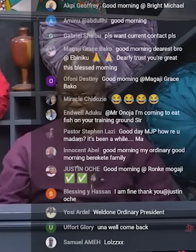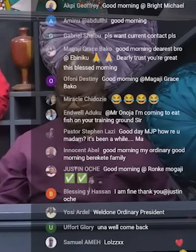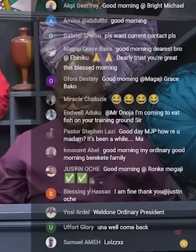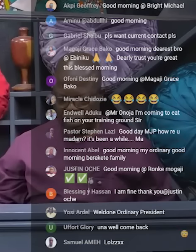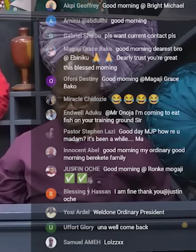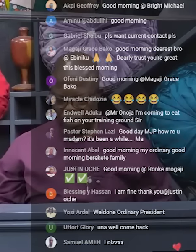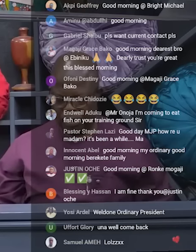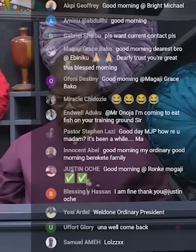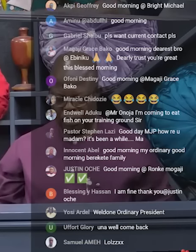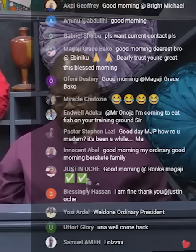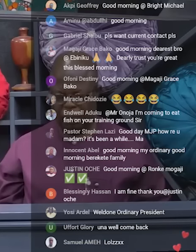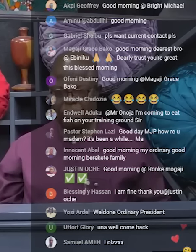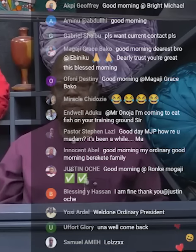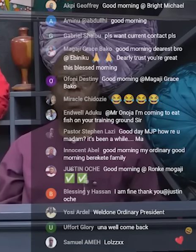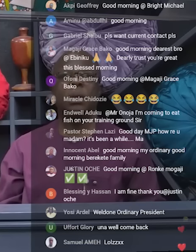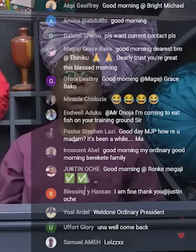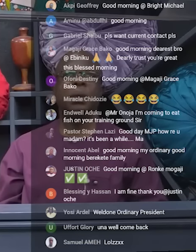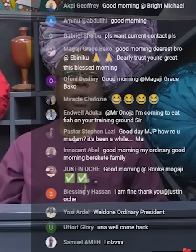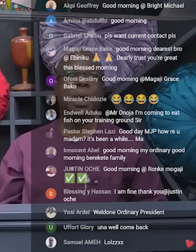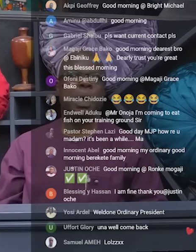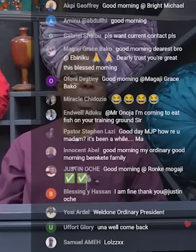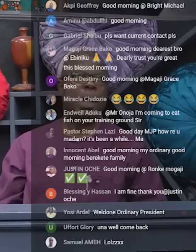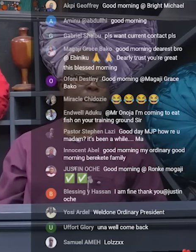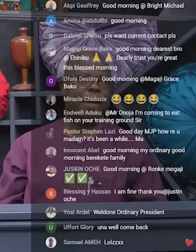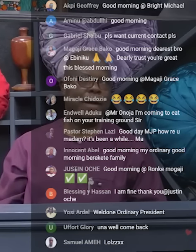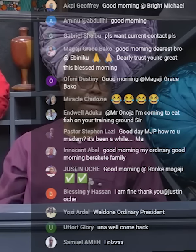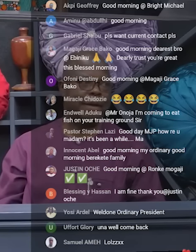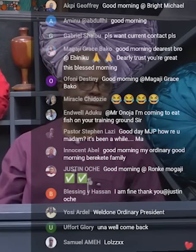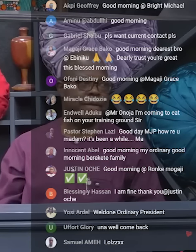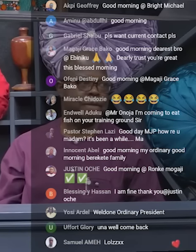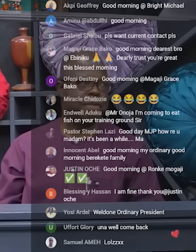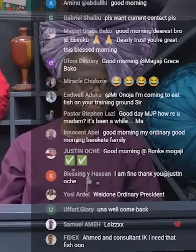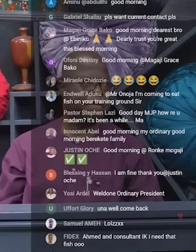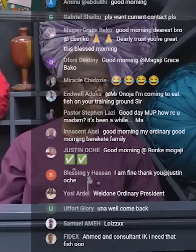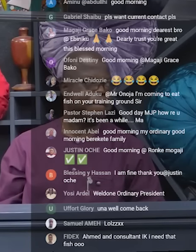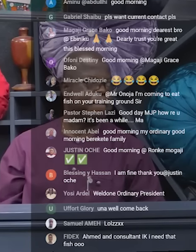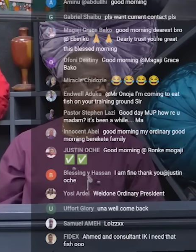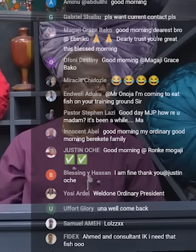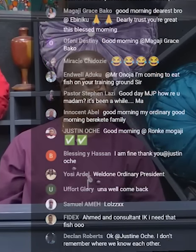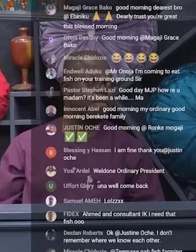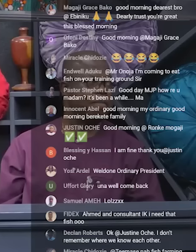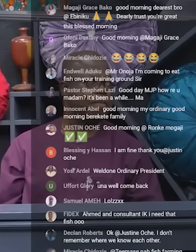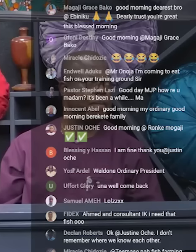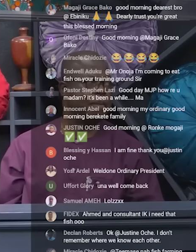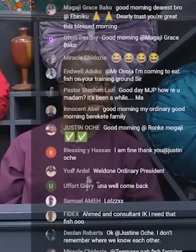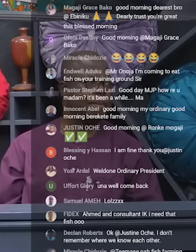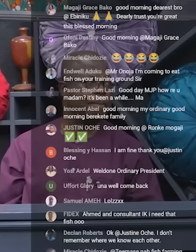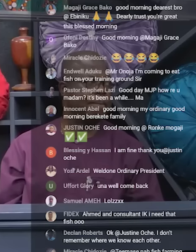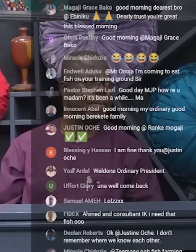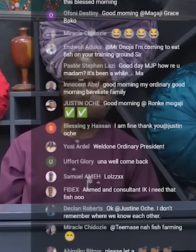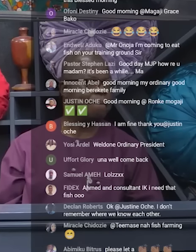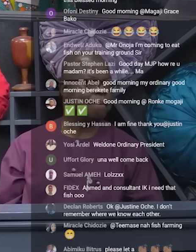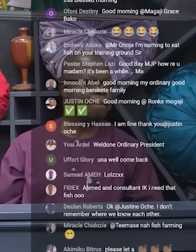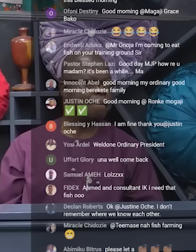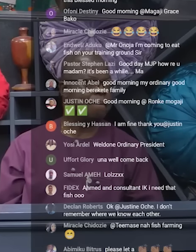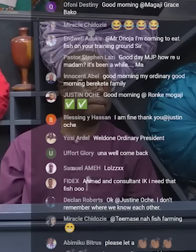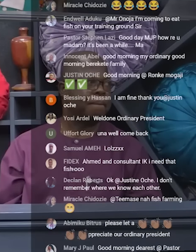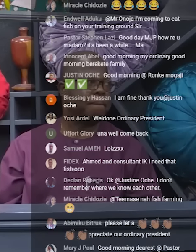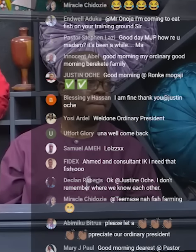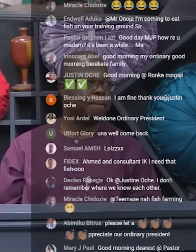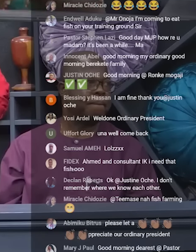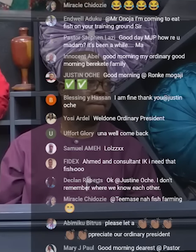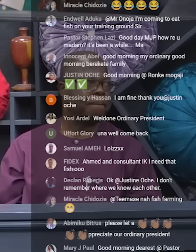call. He no front himself before. Now the wife, now they do all these things, even to meet kindred and everything. Now your wife, now